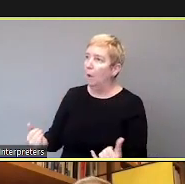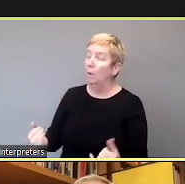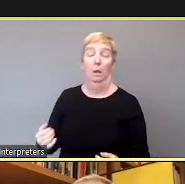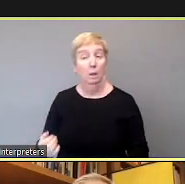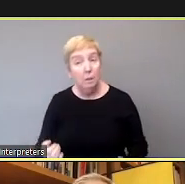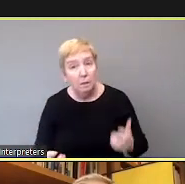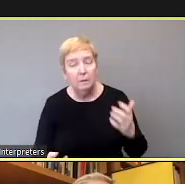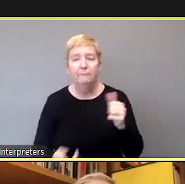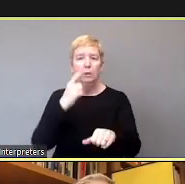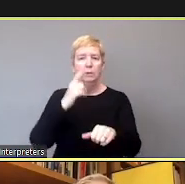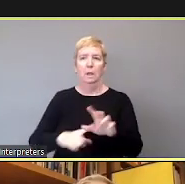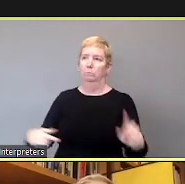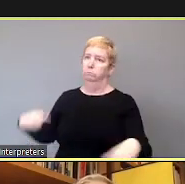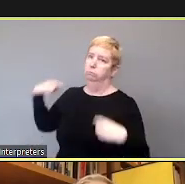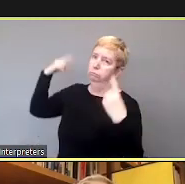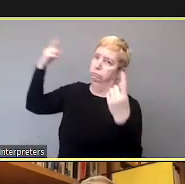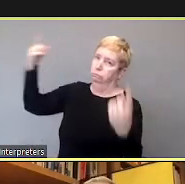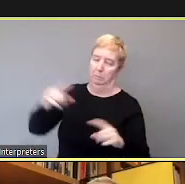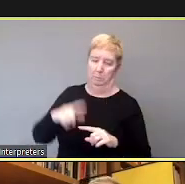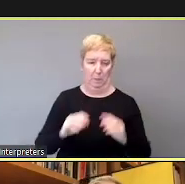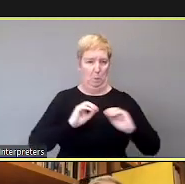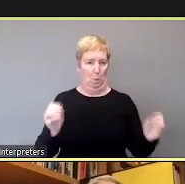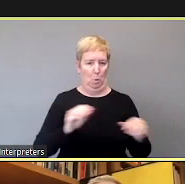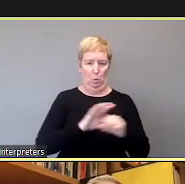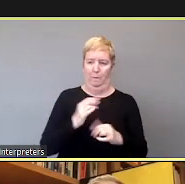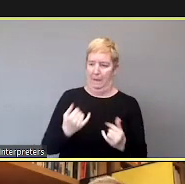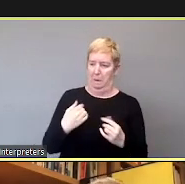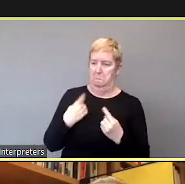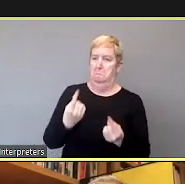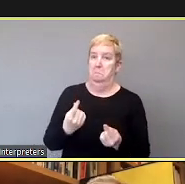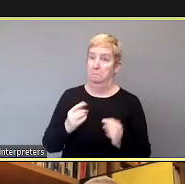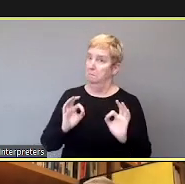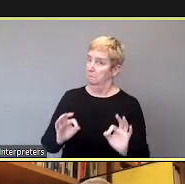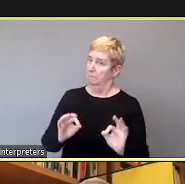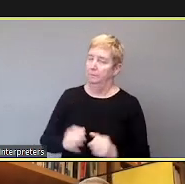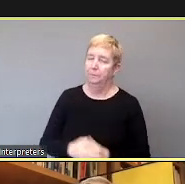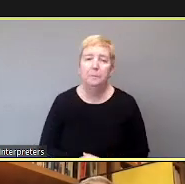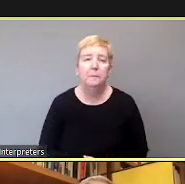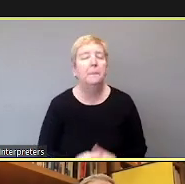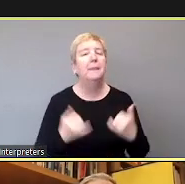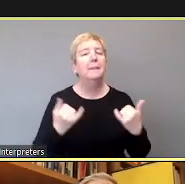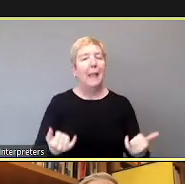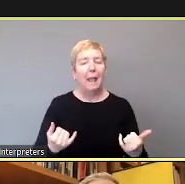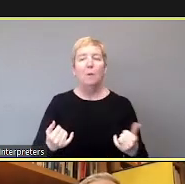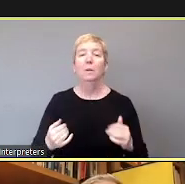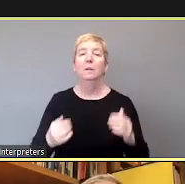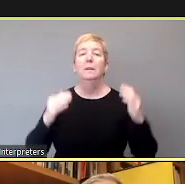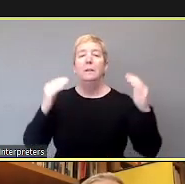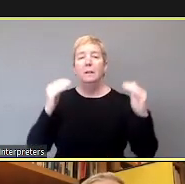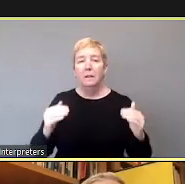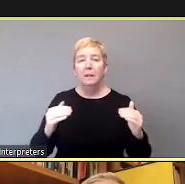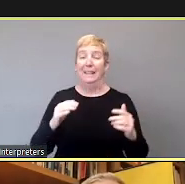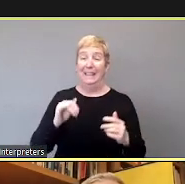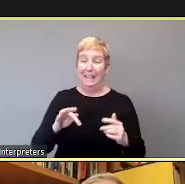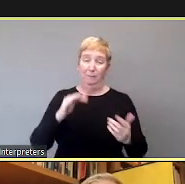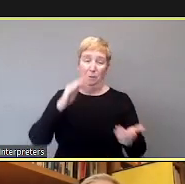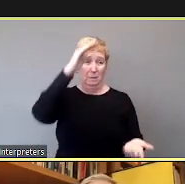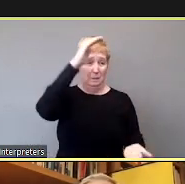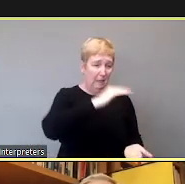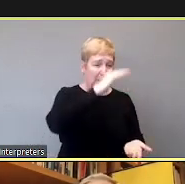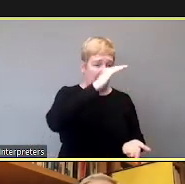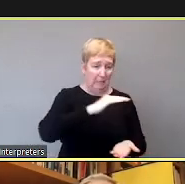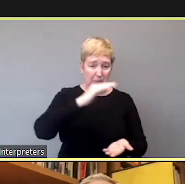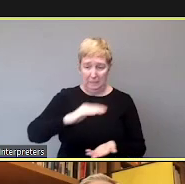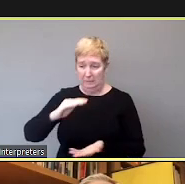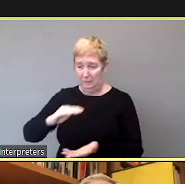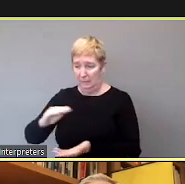we are getting some relief for hospitals. For them to get a real relief and give people time to take vacations and take time off, this